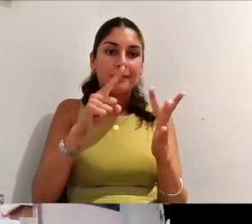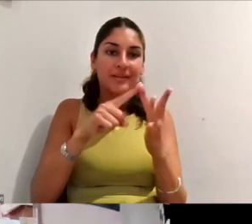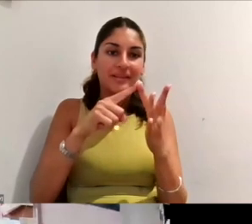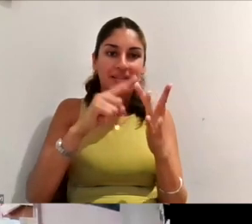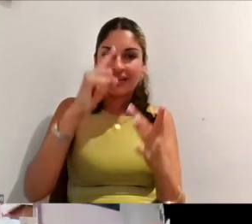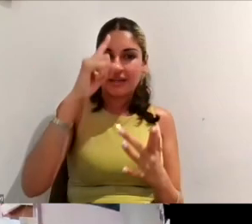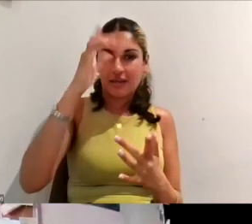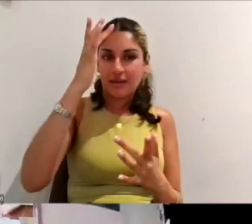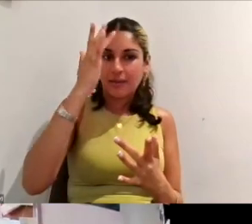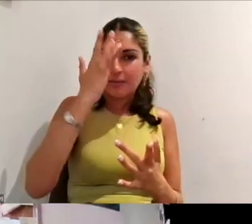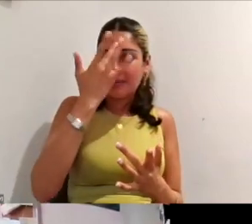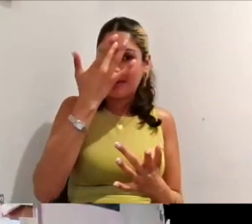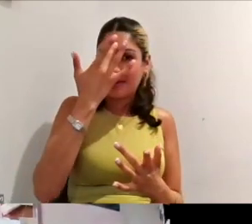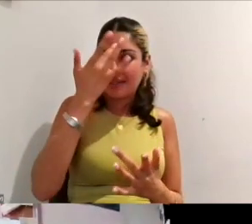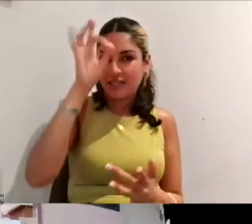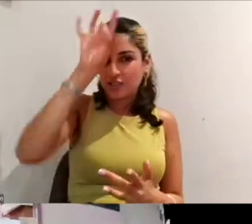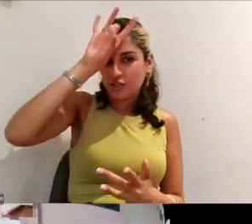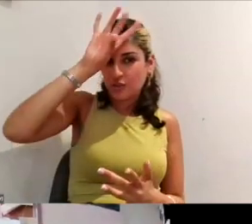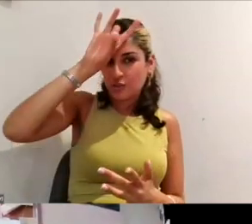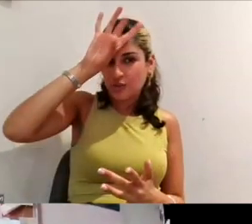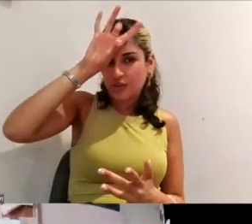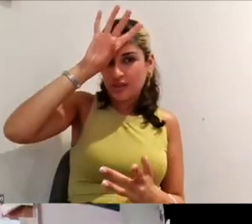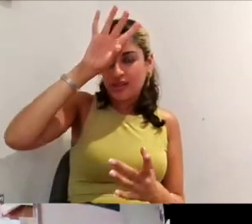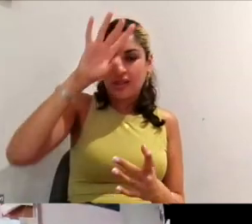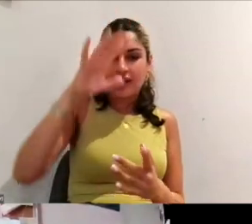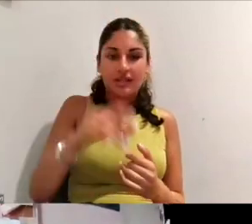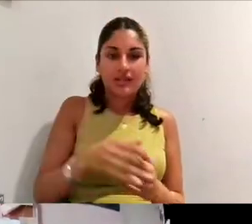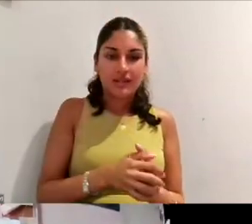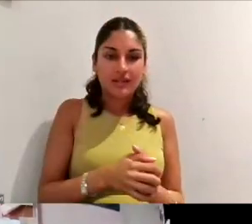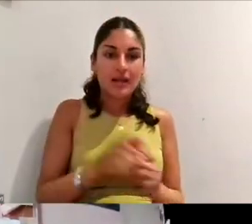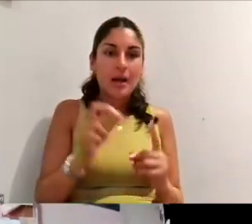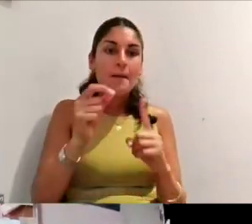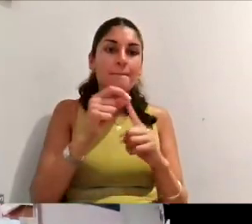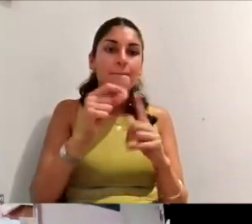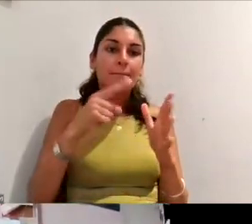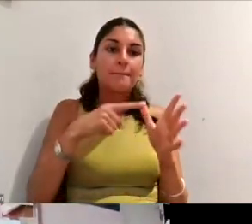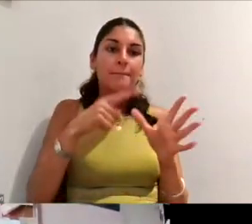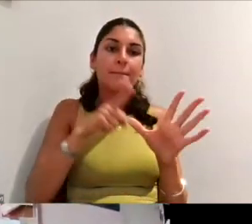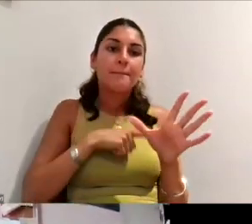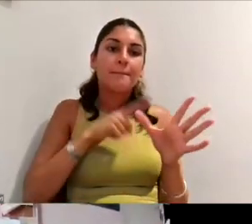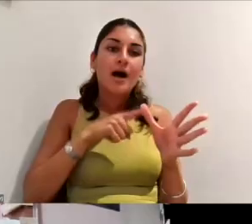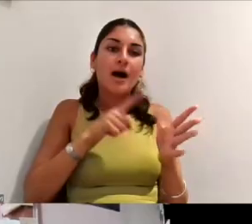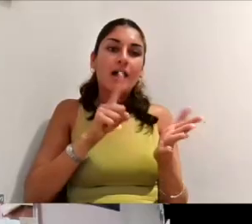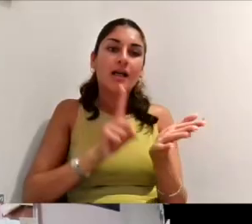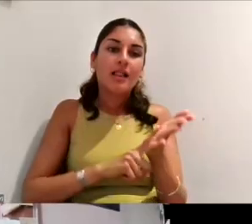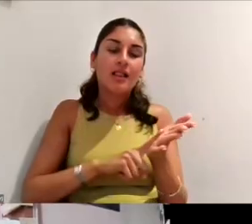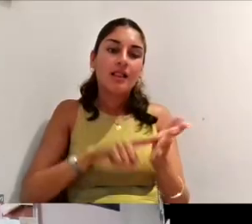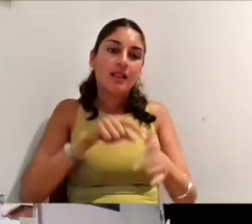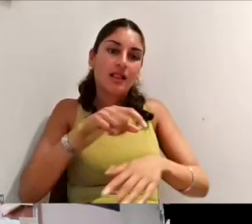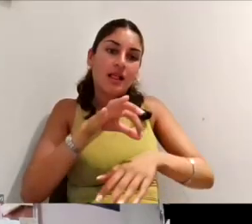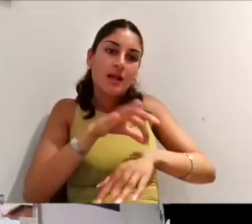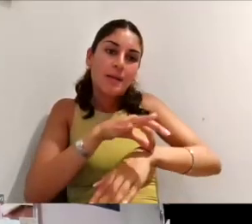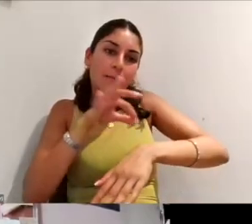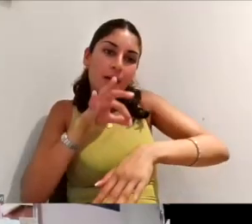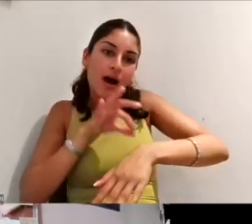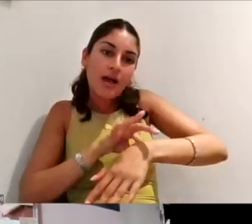forehead, like a jewel. Salwar kameez is a Punjabi dress.